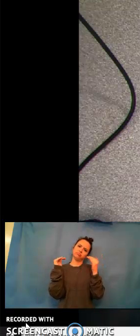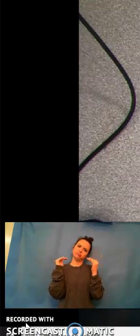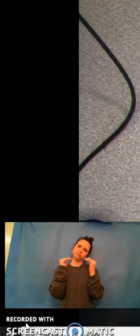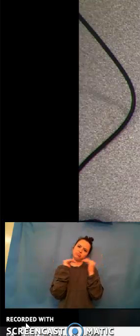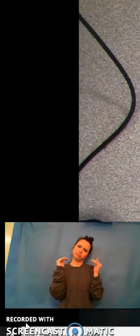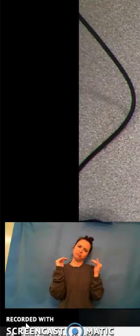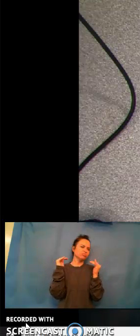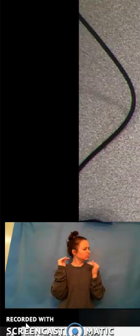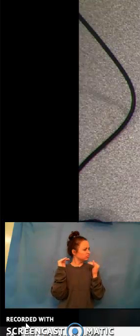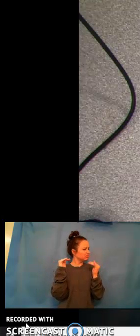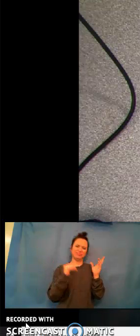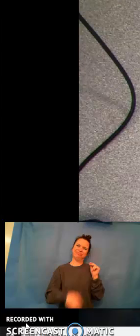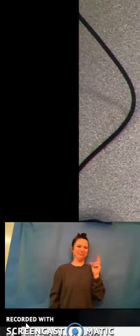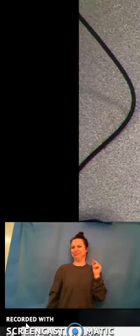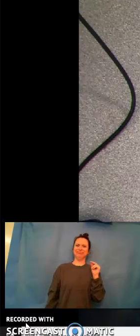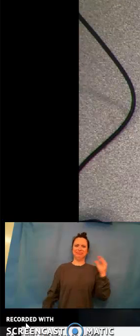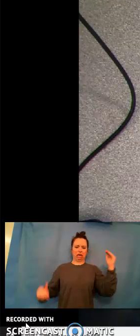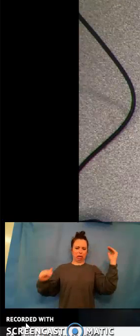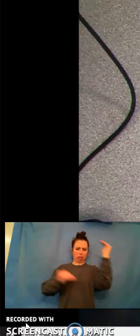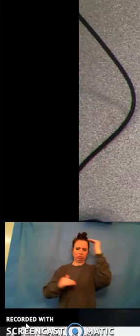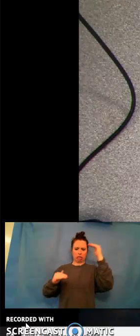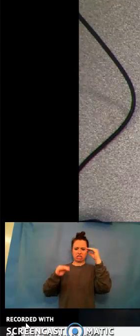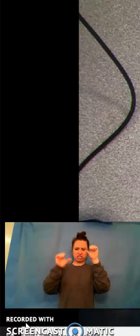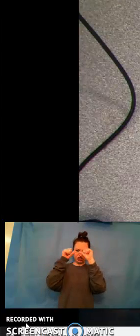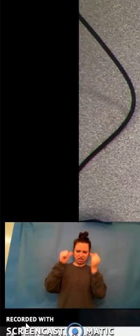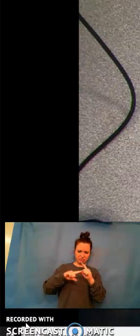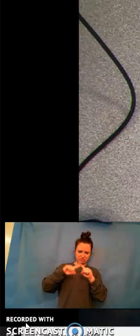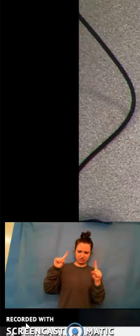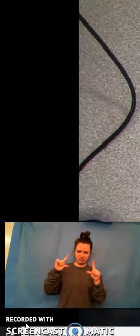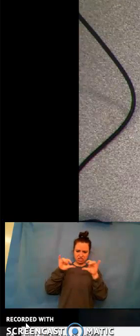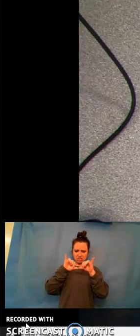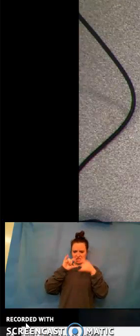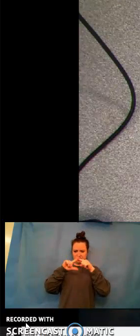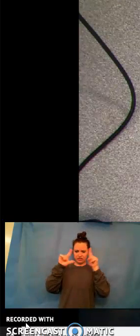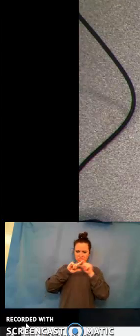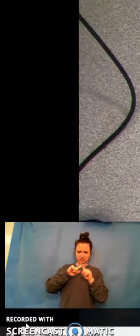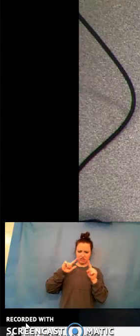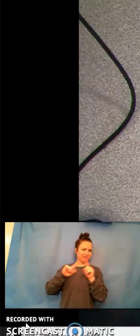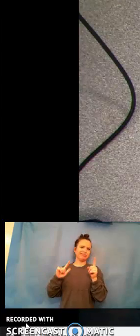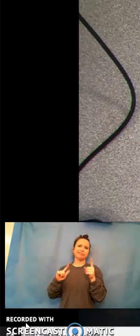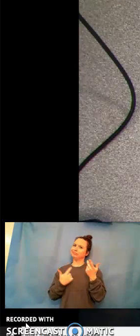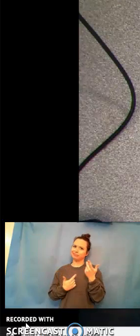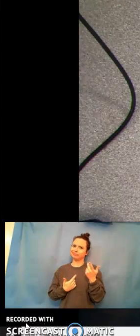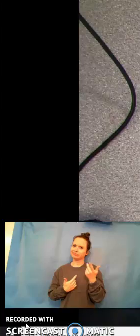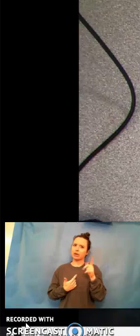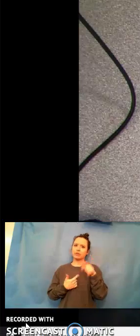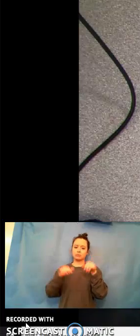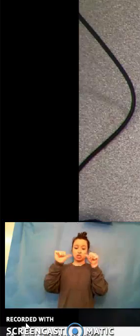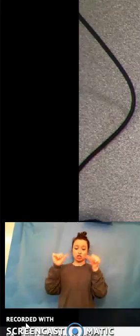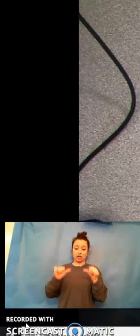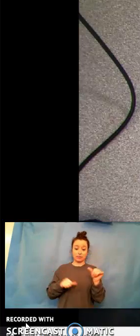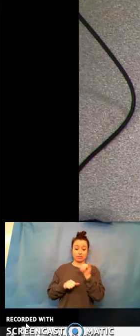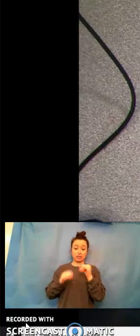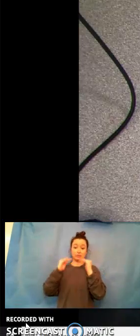size? No, they're not even the same shape. So it's important that they're all the same shape and the same